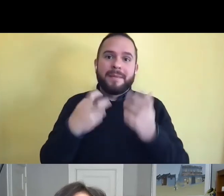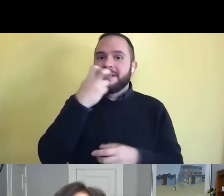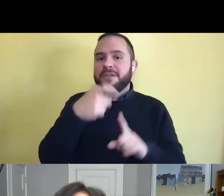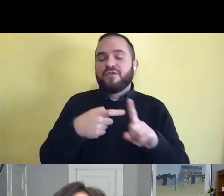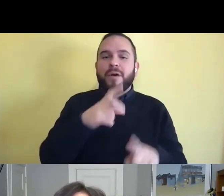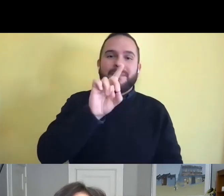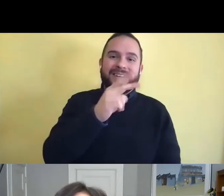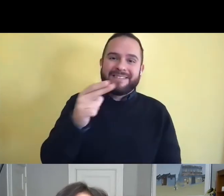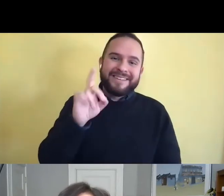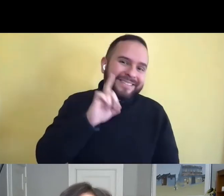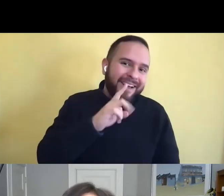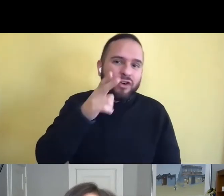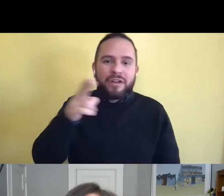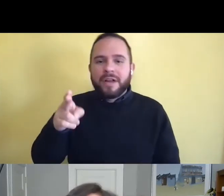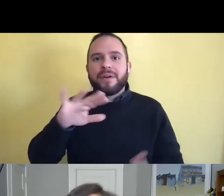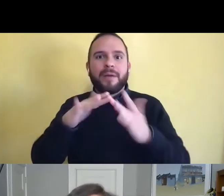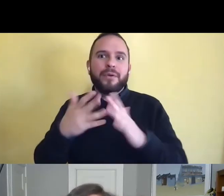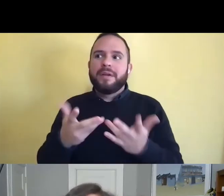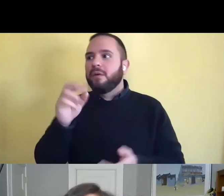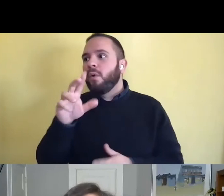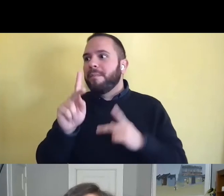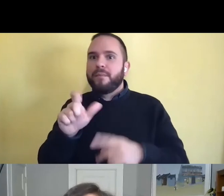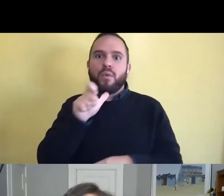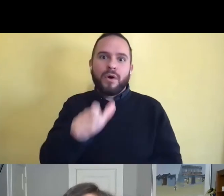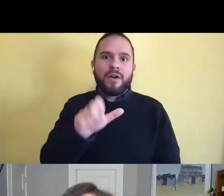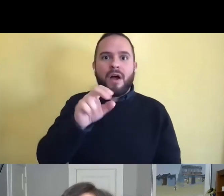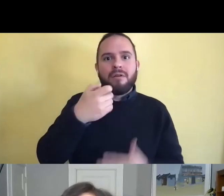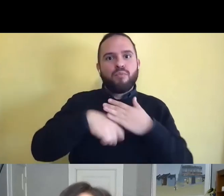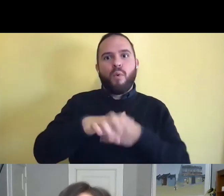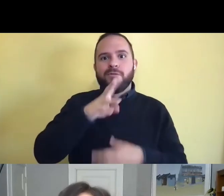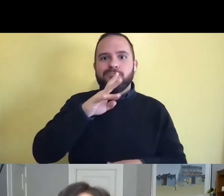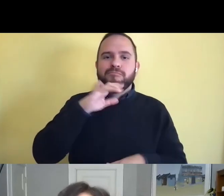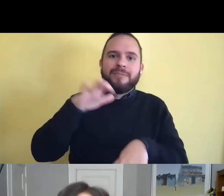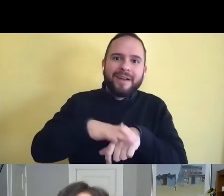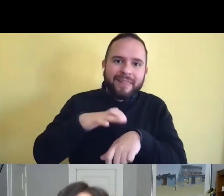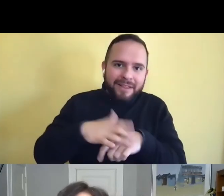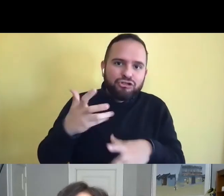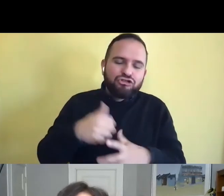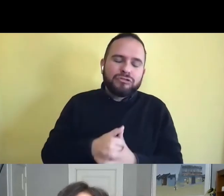for people for non-native speakers. So this is happening.